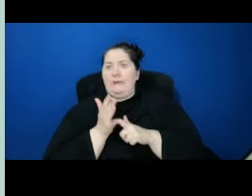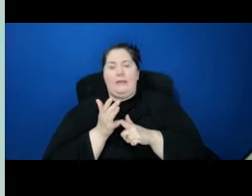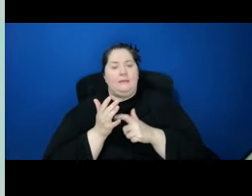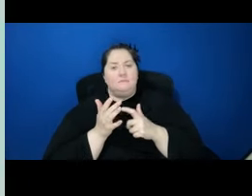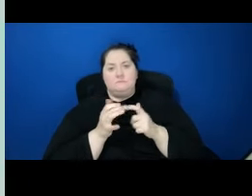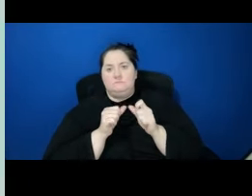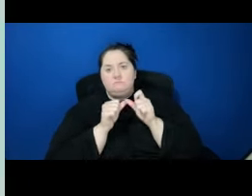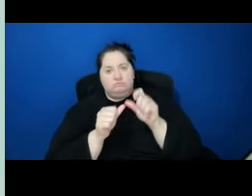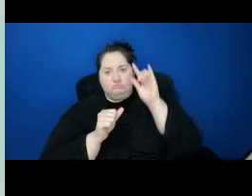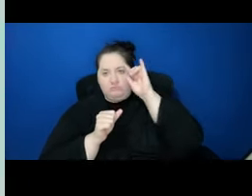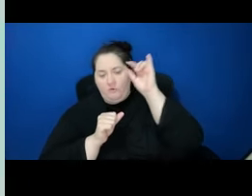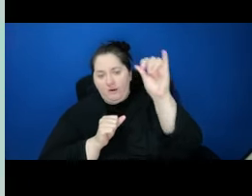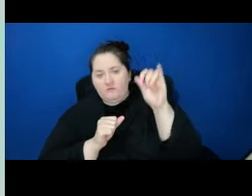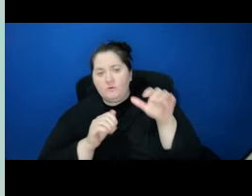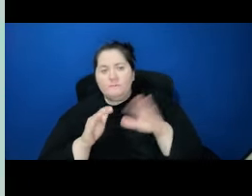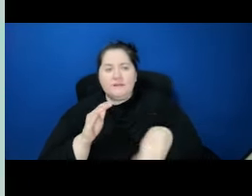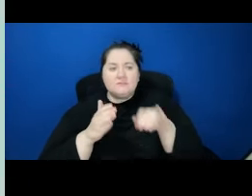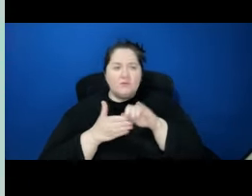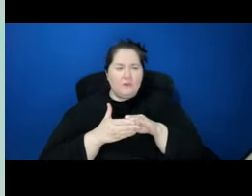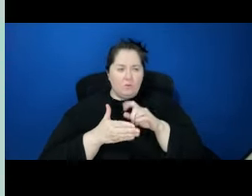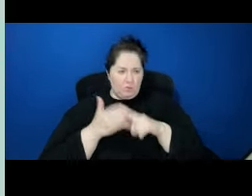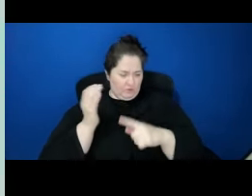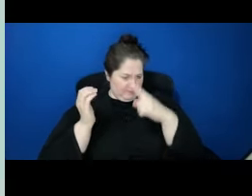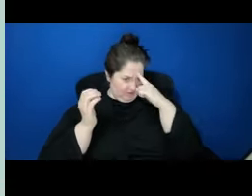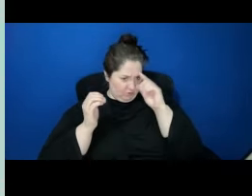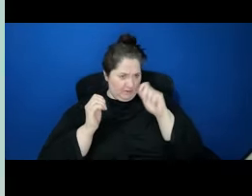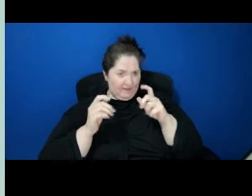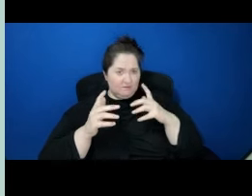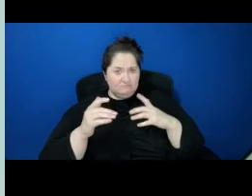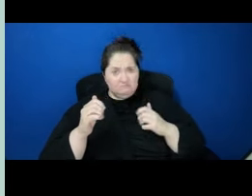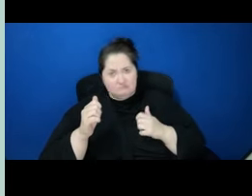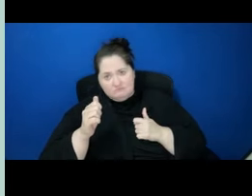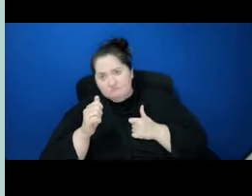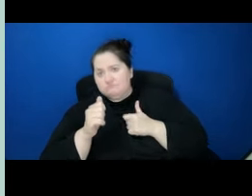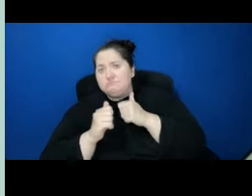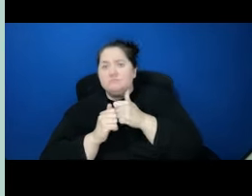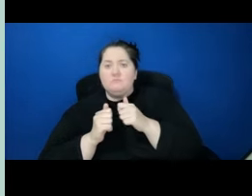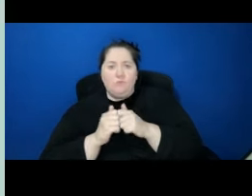infinite. Based on this, what makes you think you can ever keep up with demand?